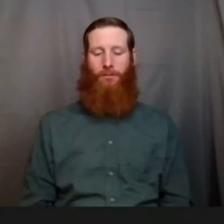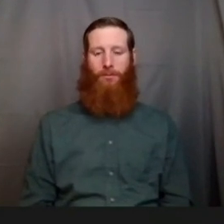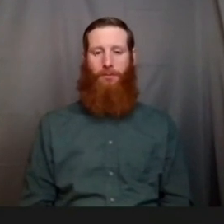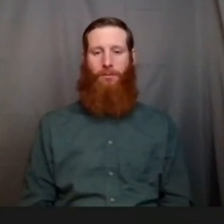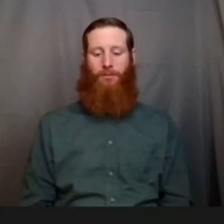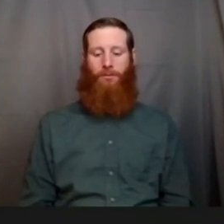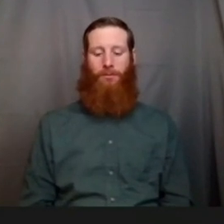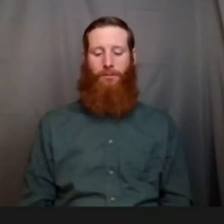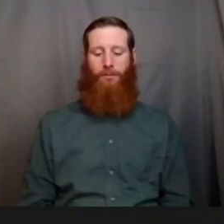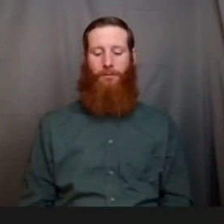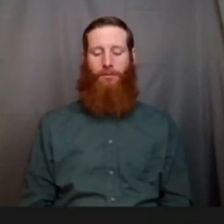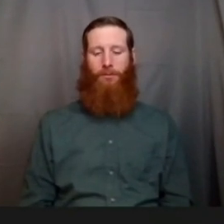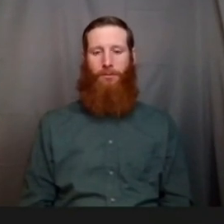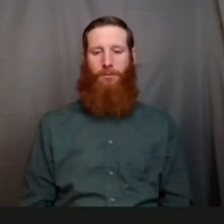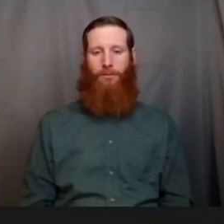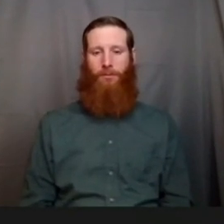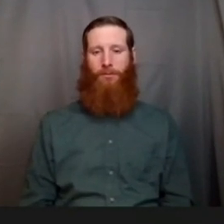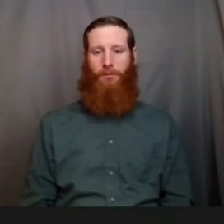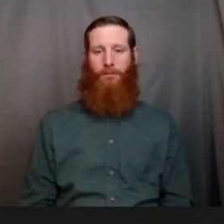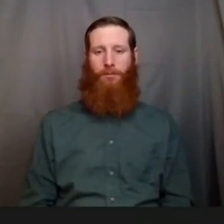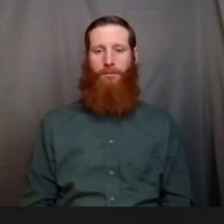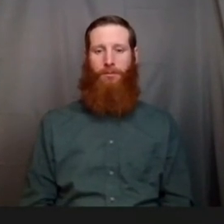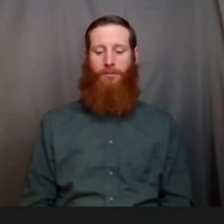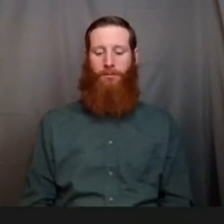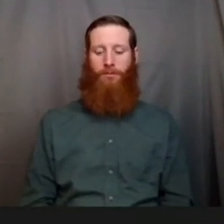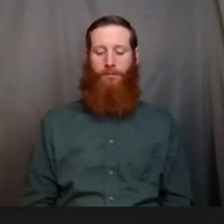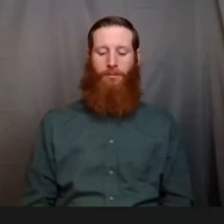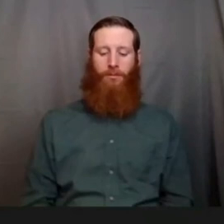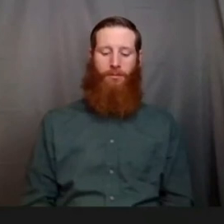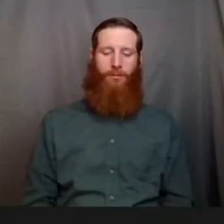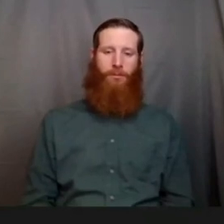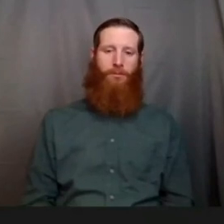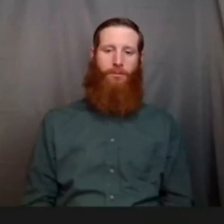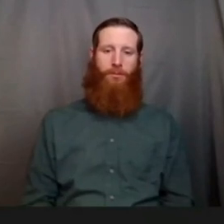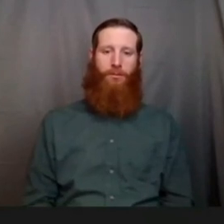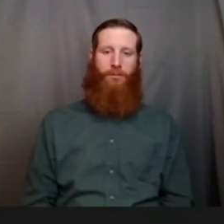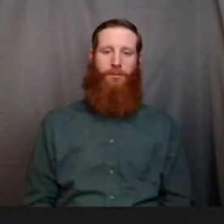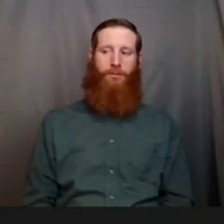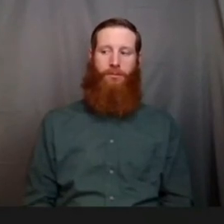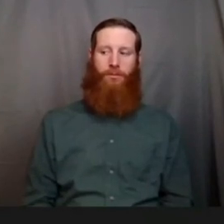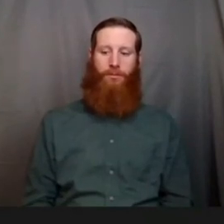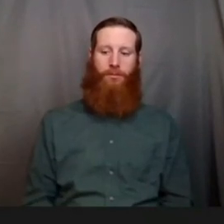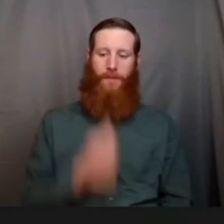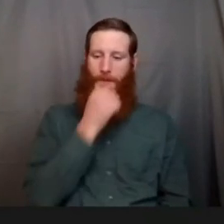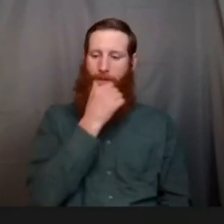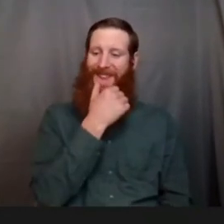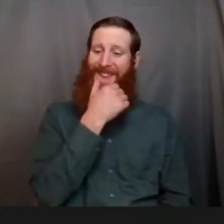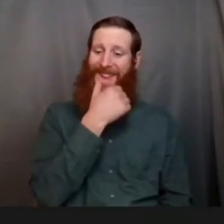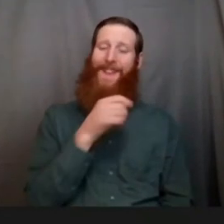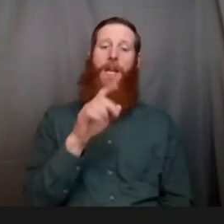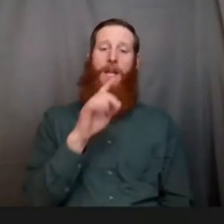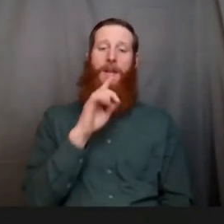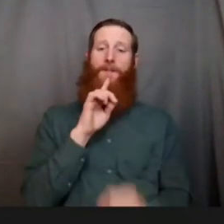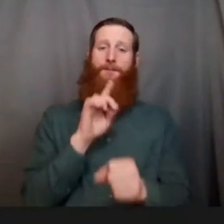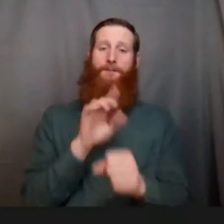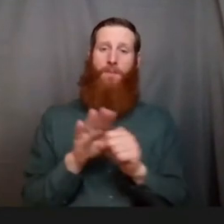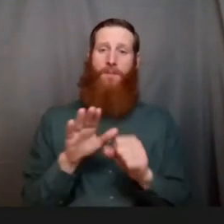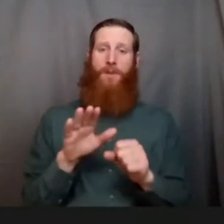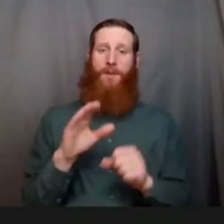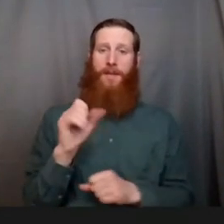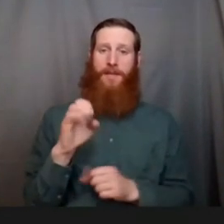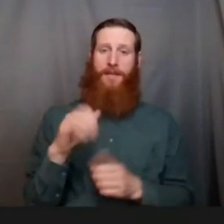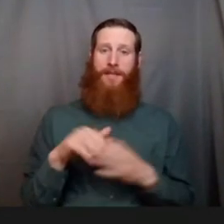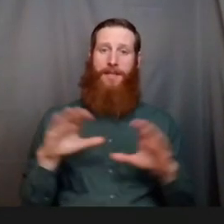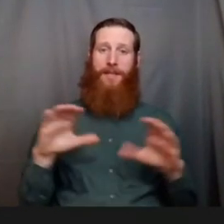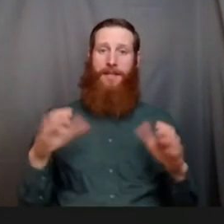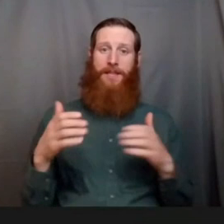Dr. Pedroza, okay, I can tell if you can speak. So if there's a confirmed case in the classroom, we do have contact